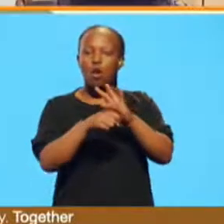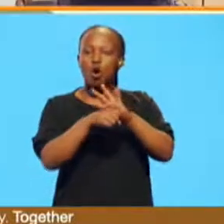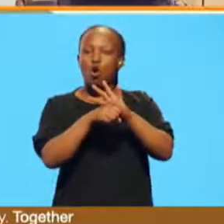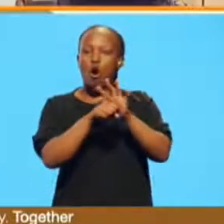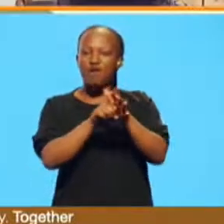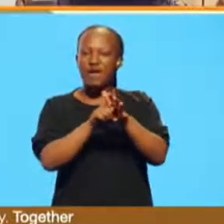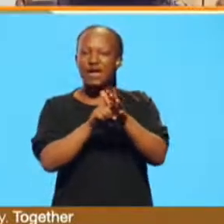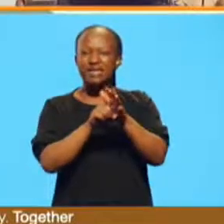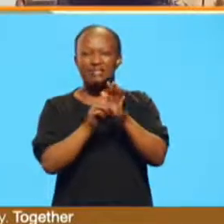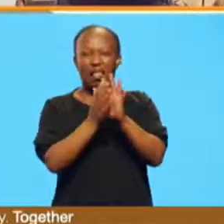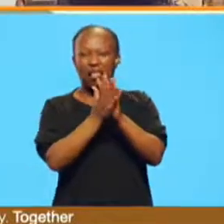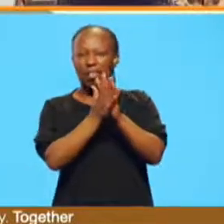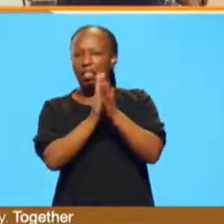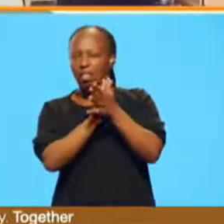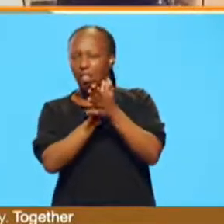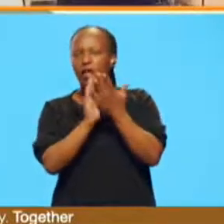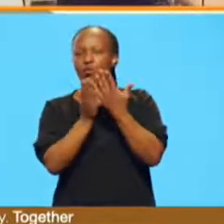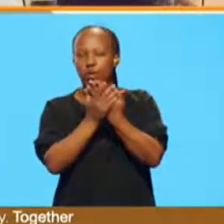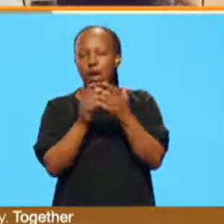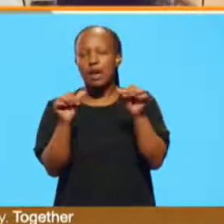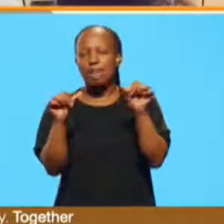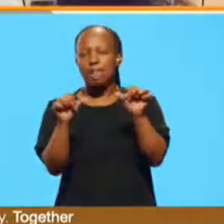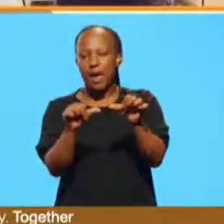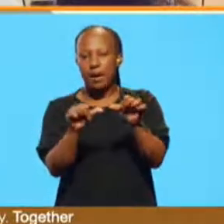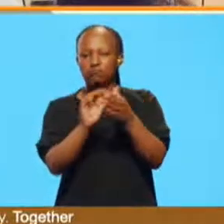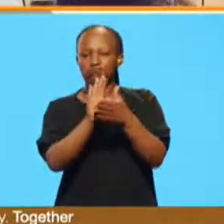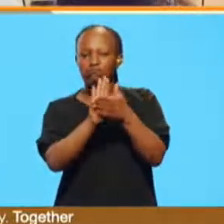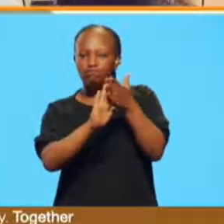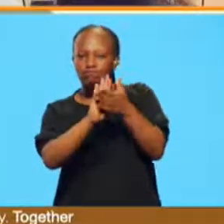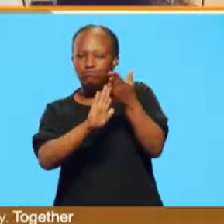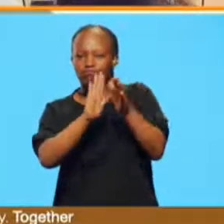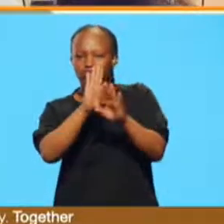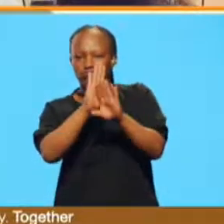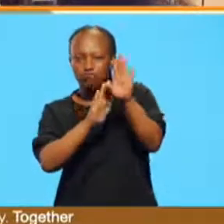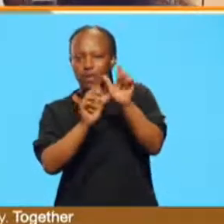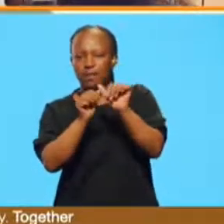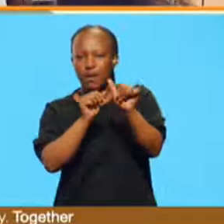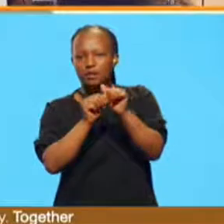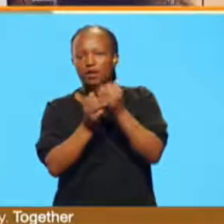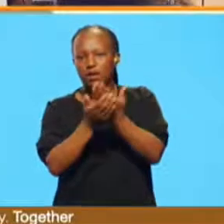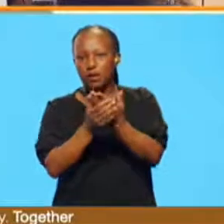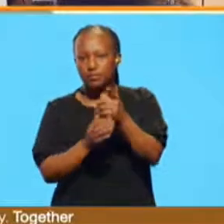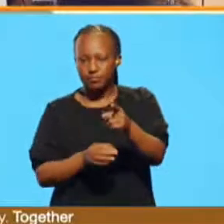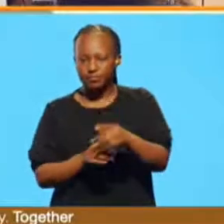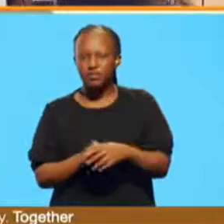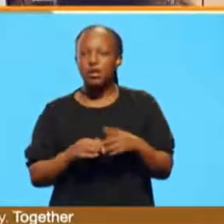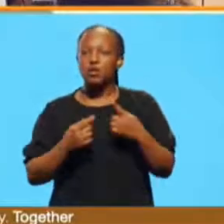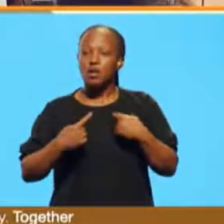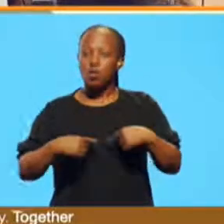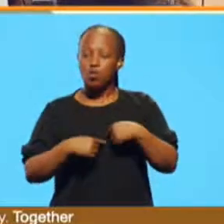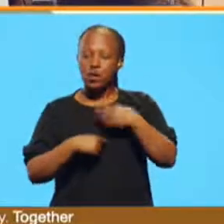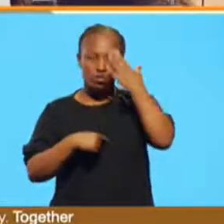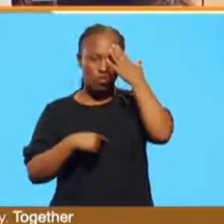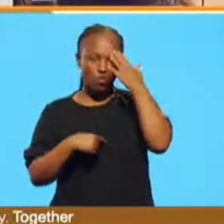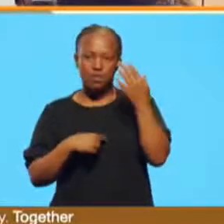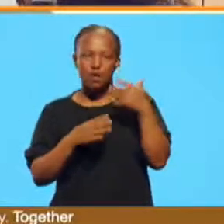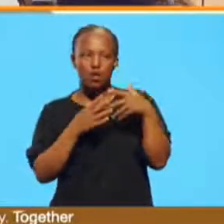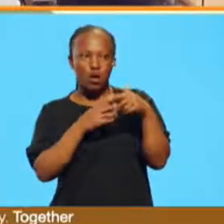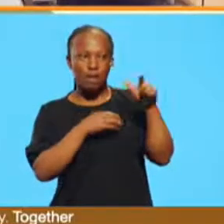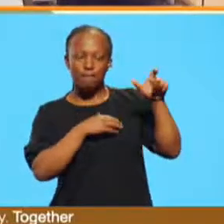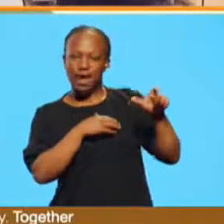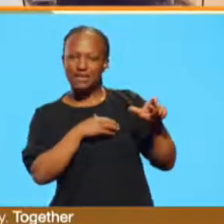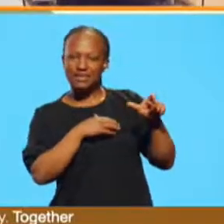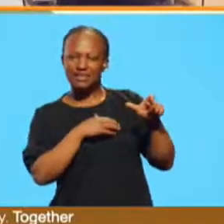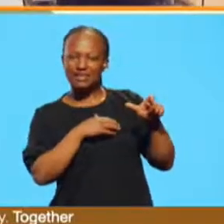can be recovered again, and we even work better going forward. And then we know there is no one who's going to not